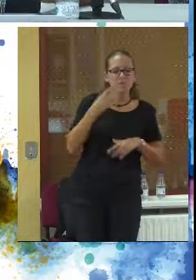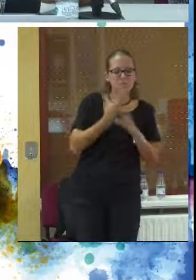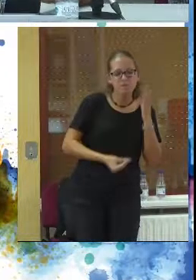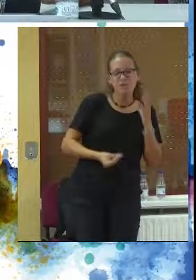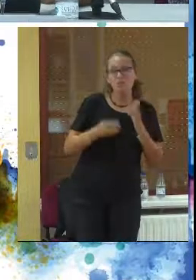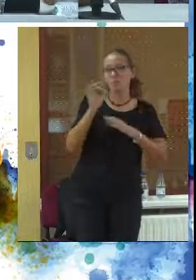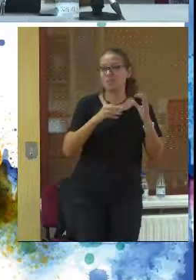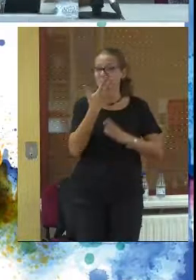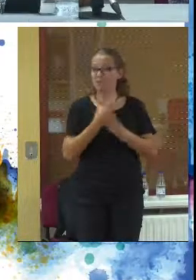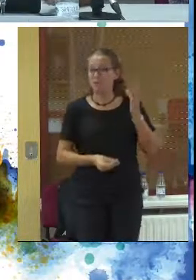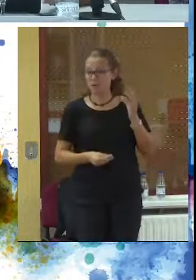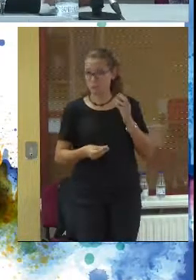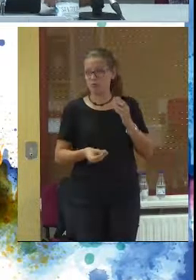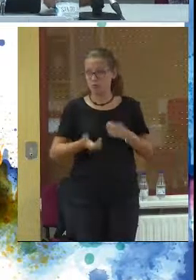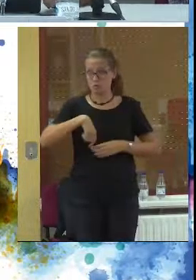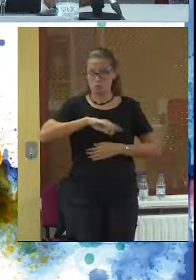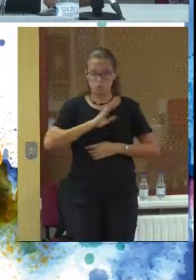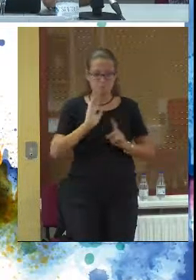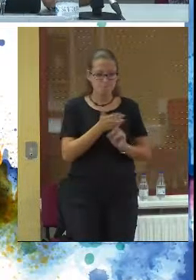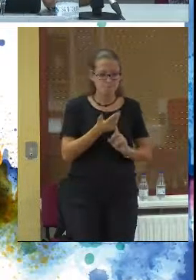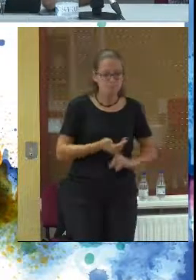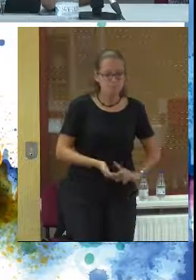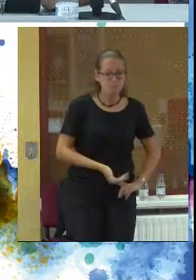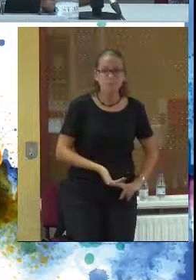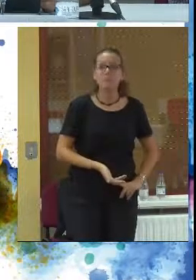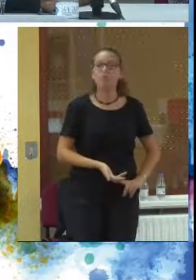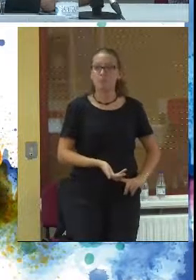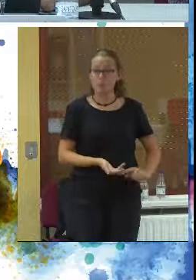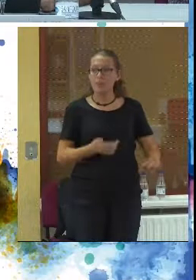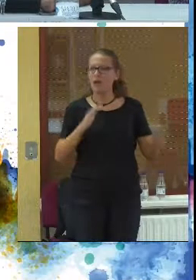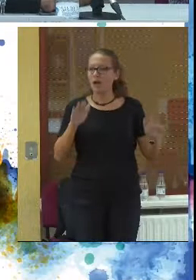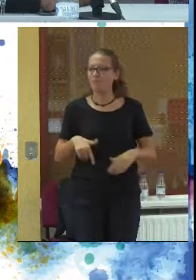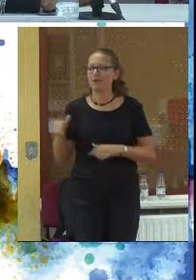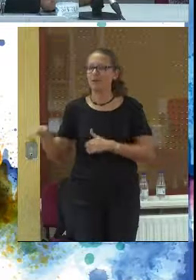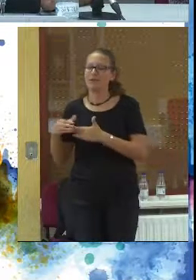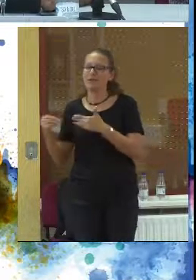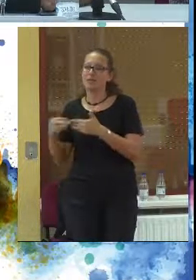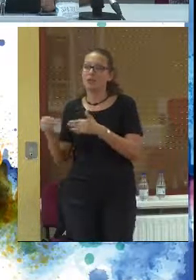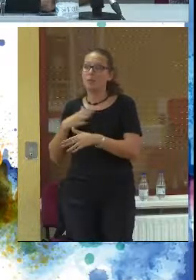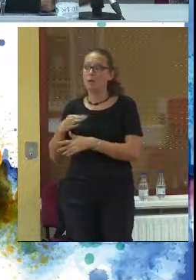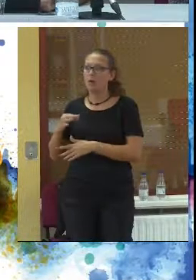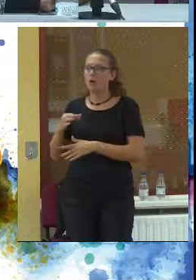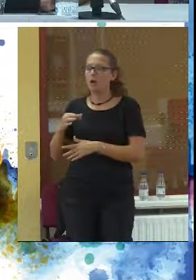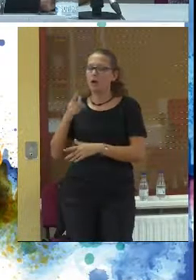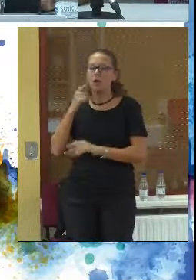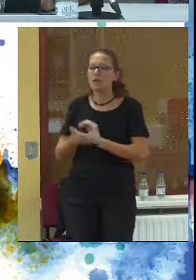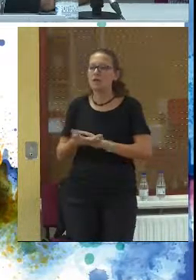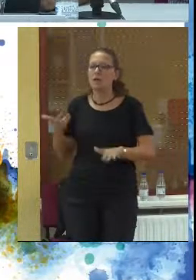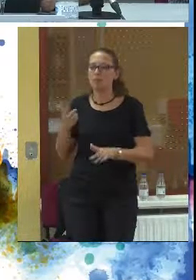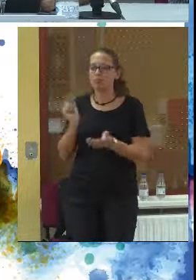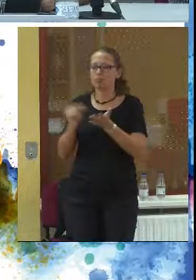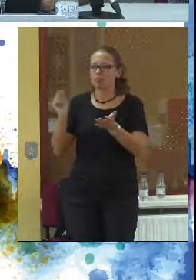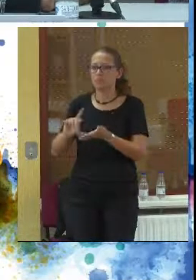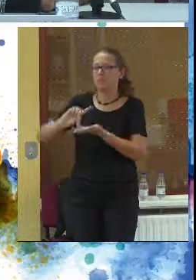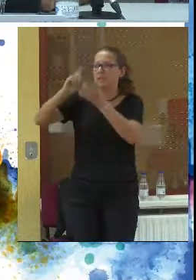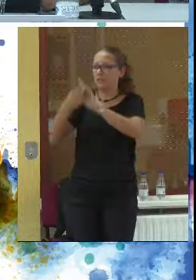time, the type of defect, we are pre-selecting in a way that customers can make